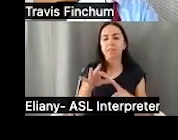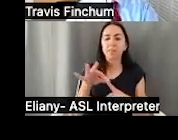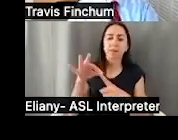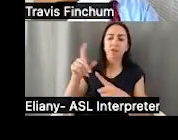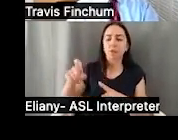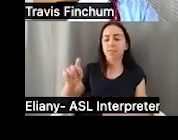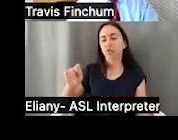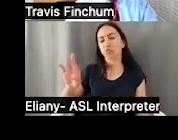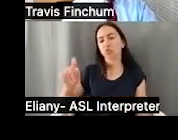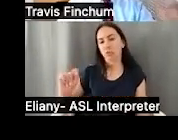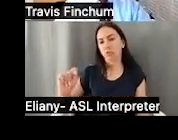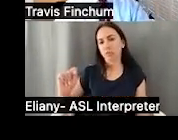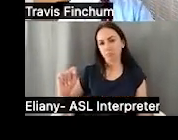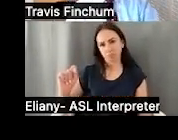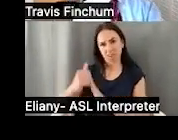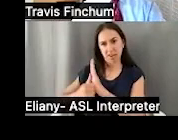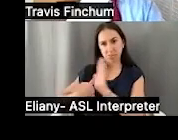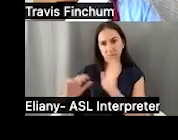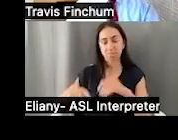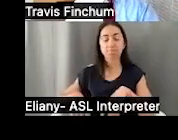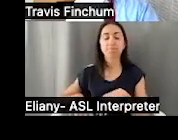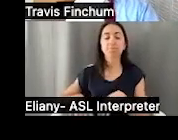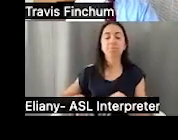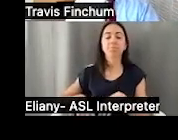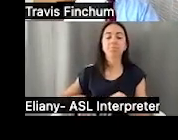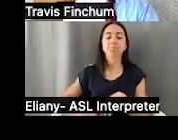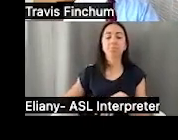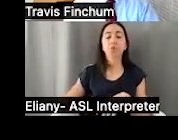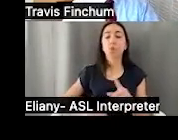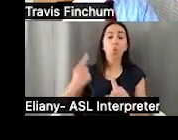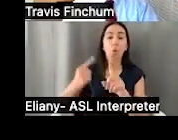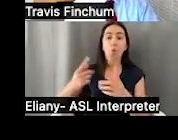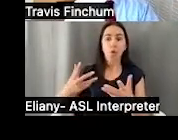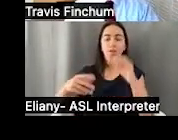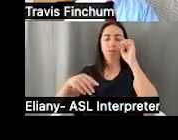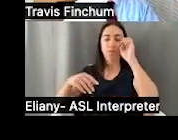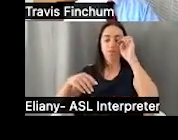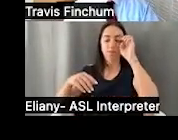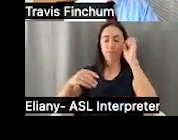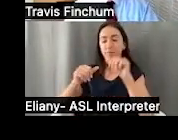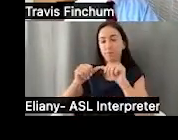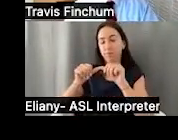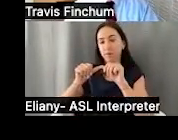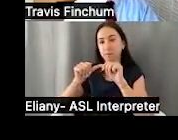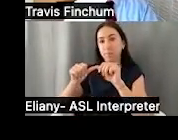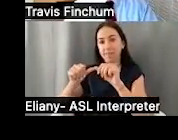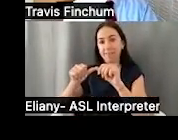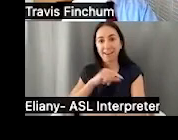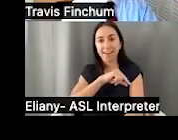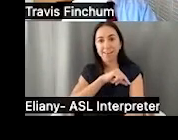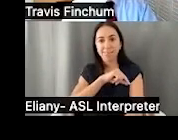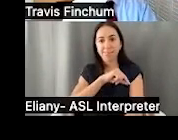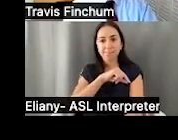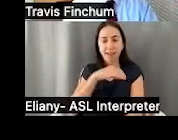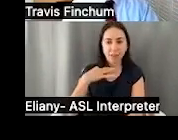that program. Remember, if one of the goals of a special needs trust is to gain or maintain eligibility for one of